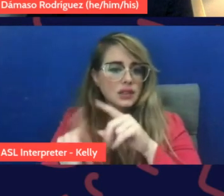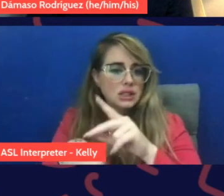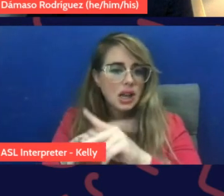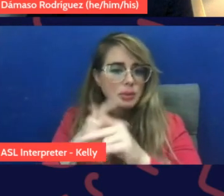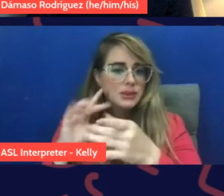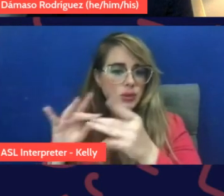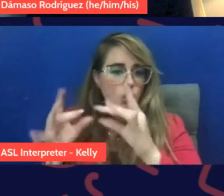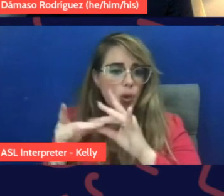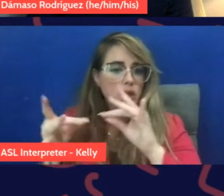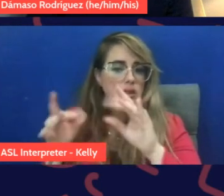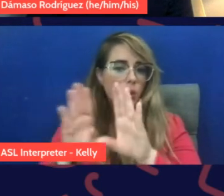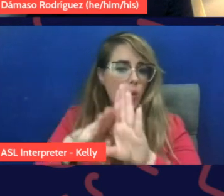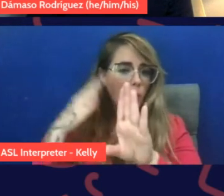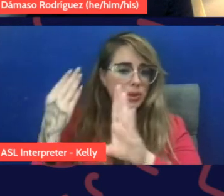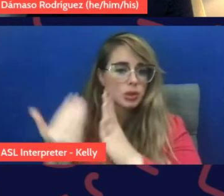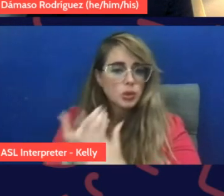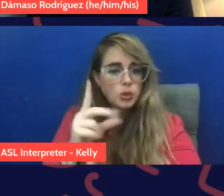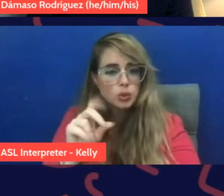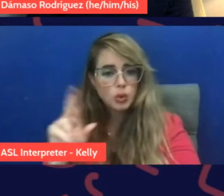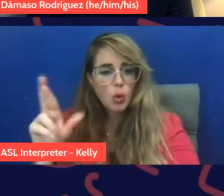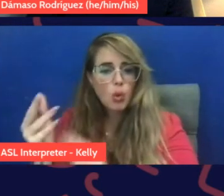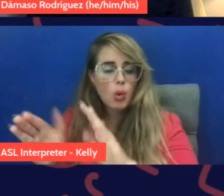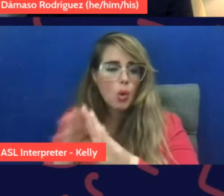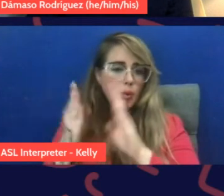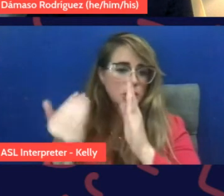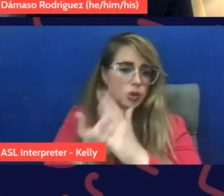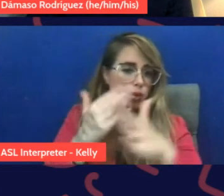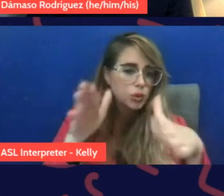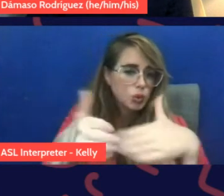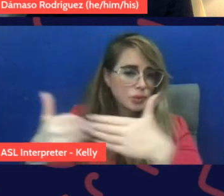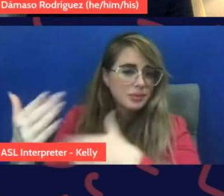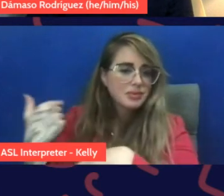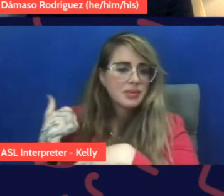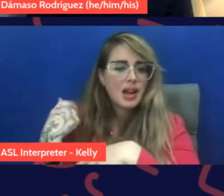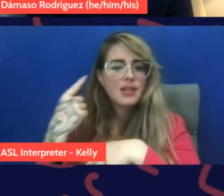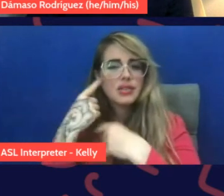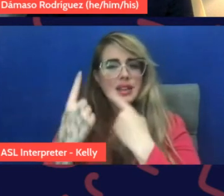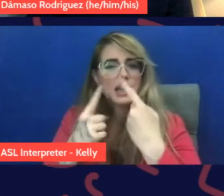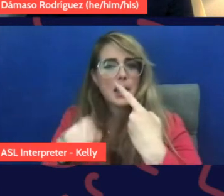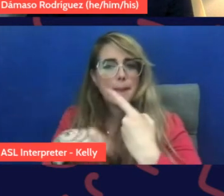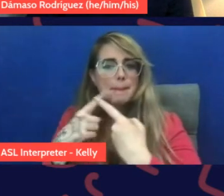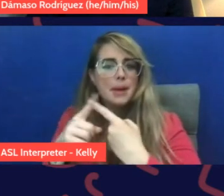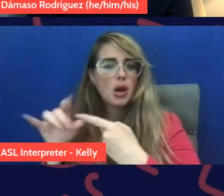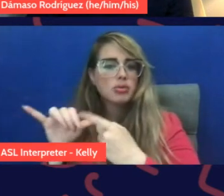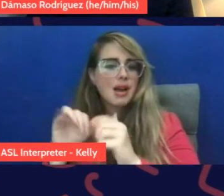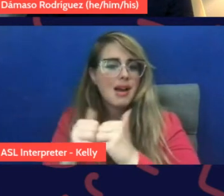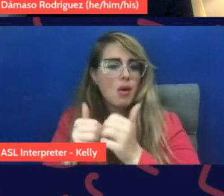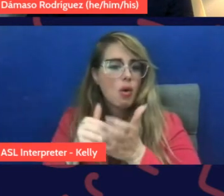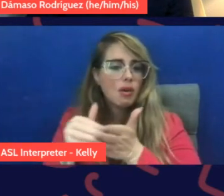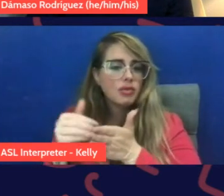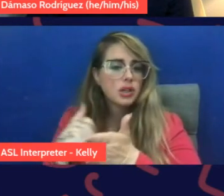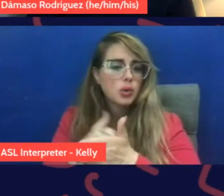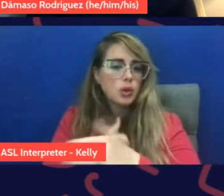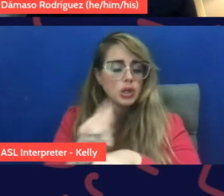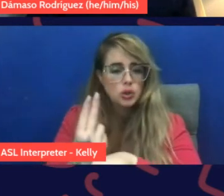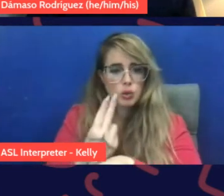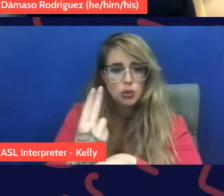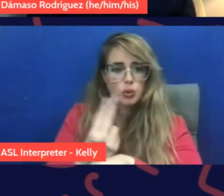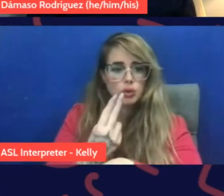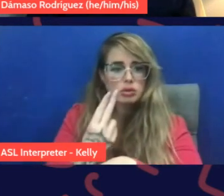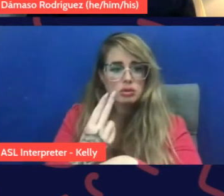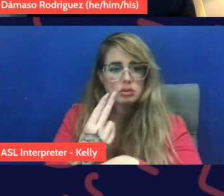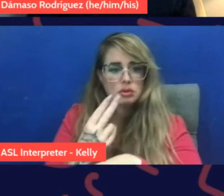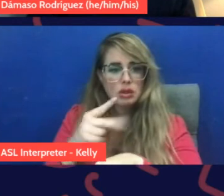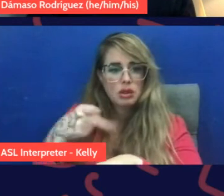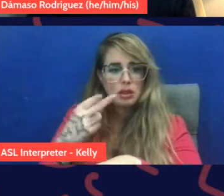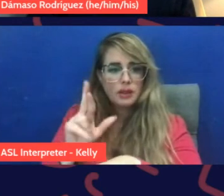that open up new doors and rooms, I also think a lot too about like how often we sort of use the phrase